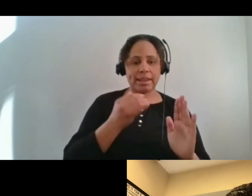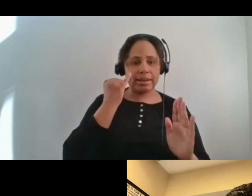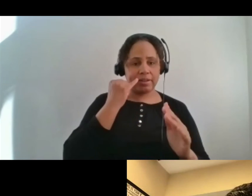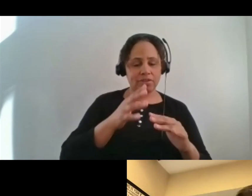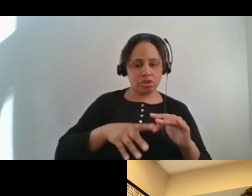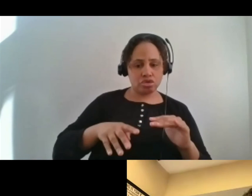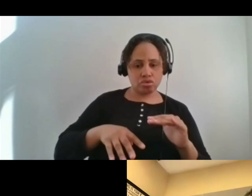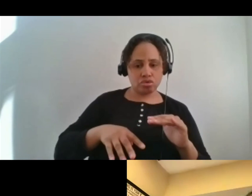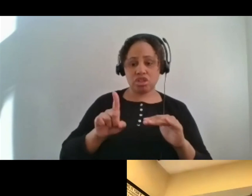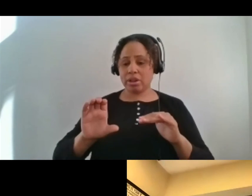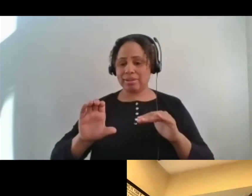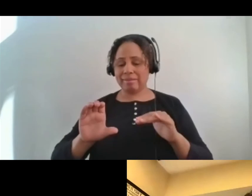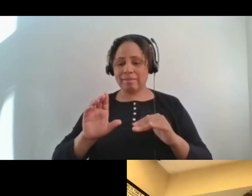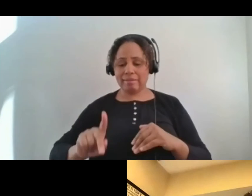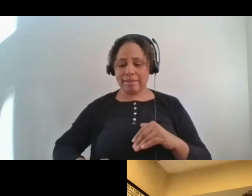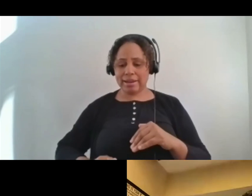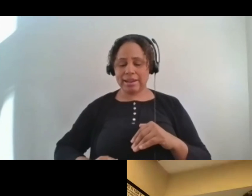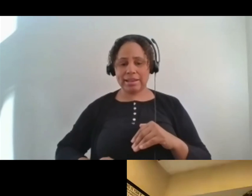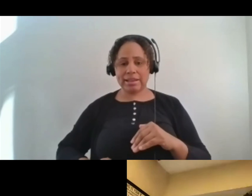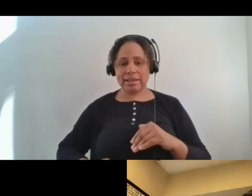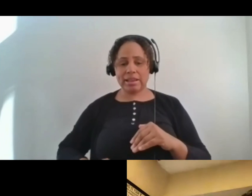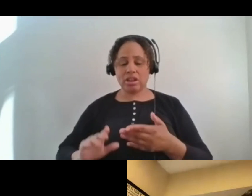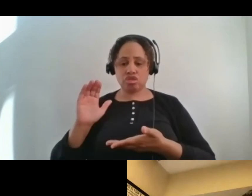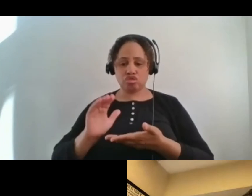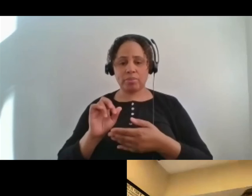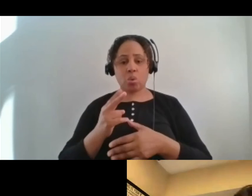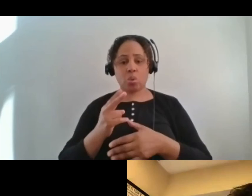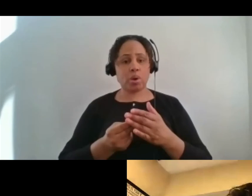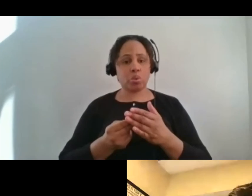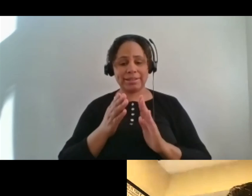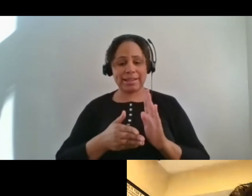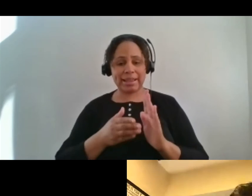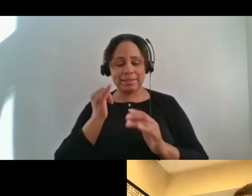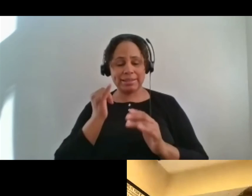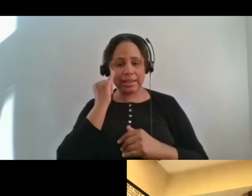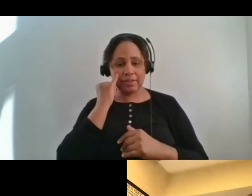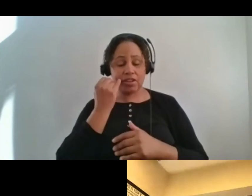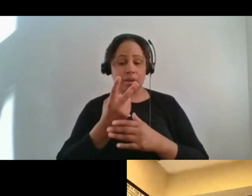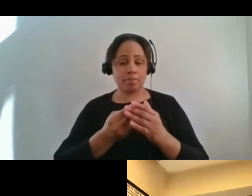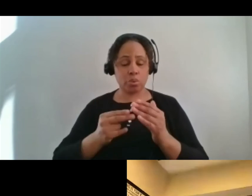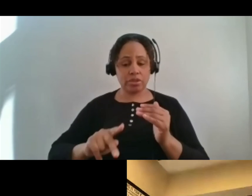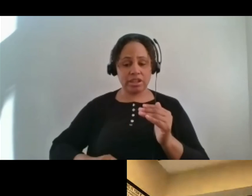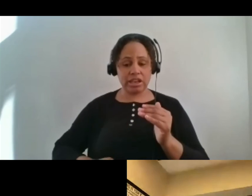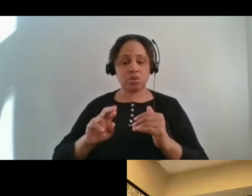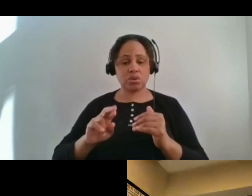is blocked, or both sides if the drainage system to either both kidneys or the bladder or downstream is